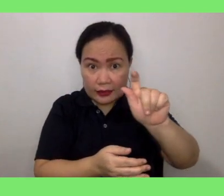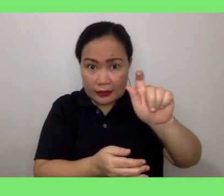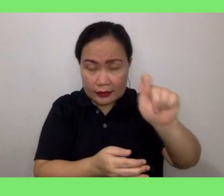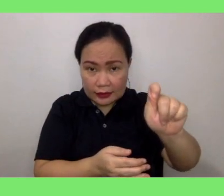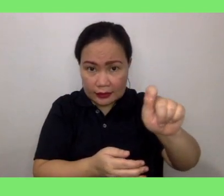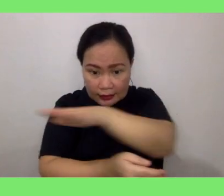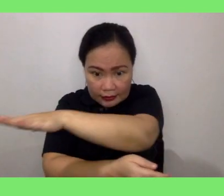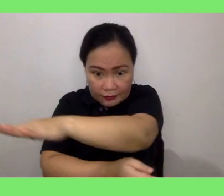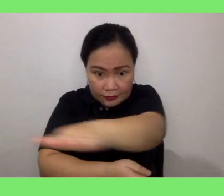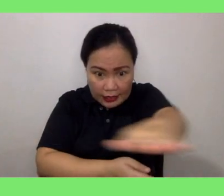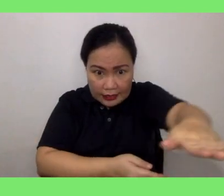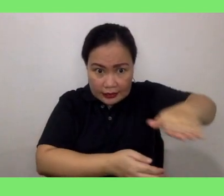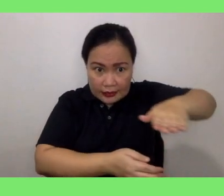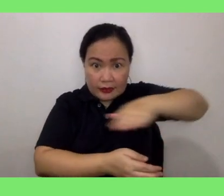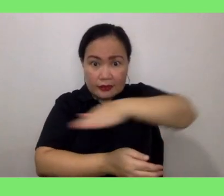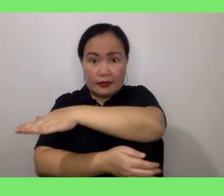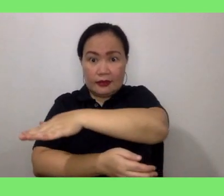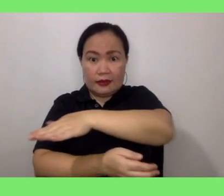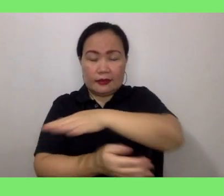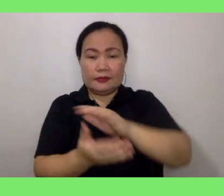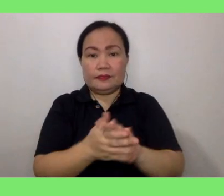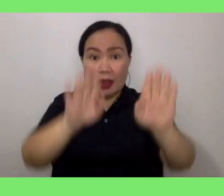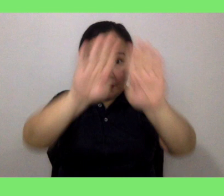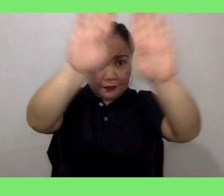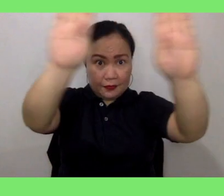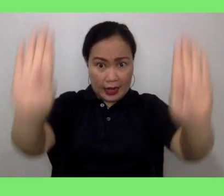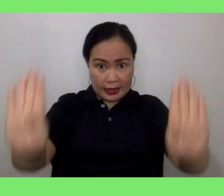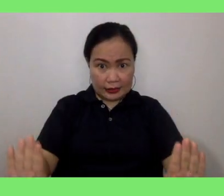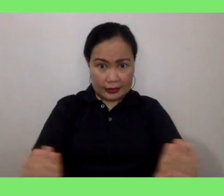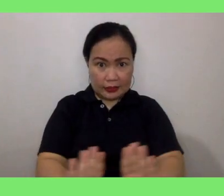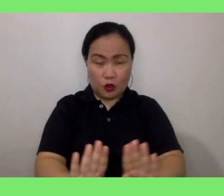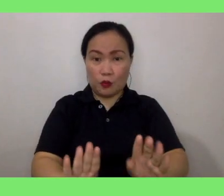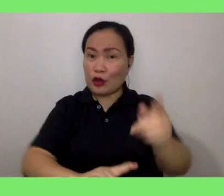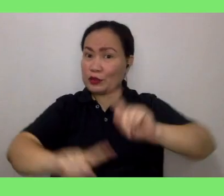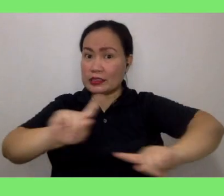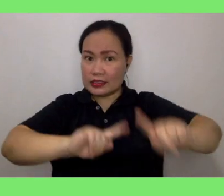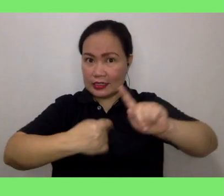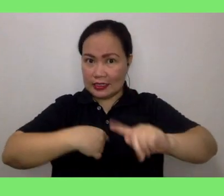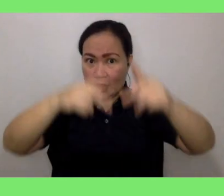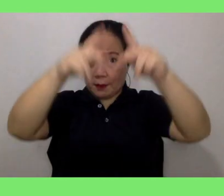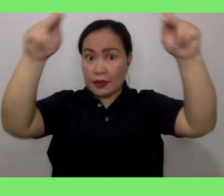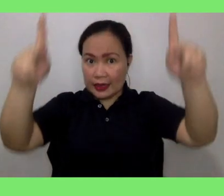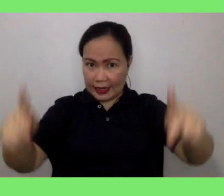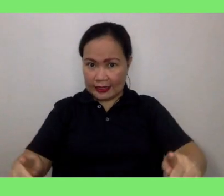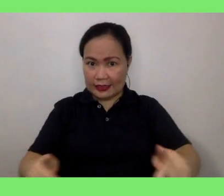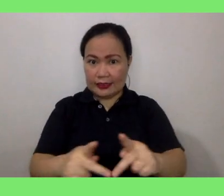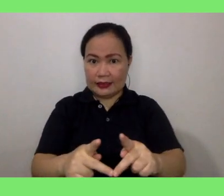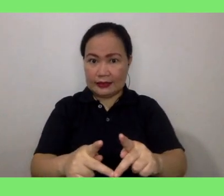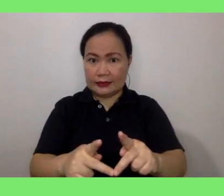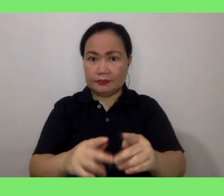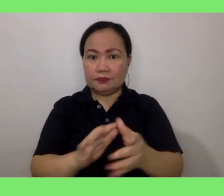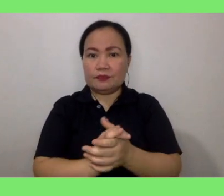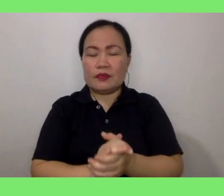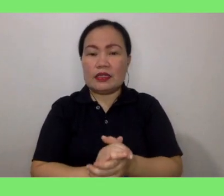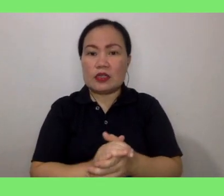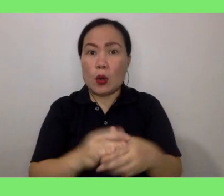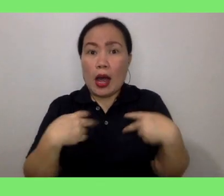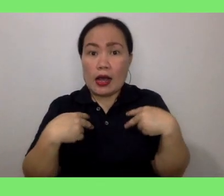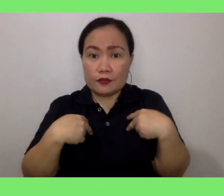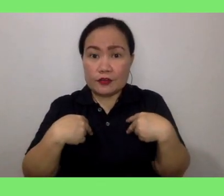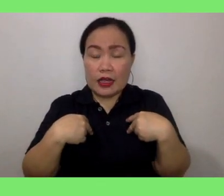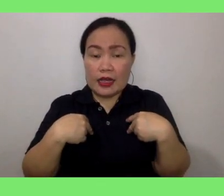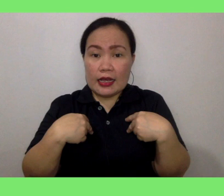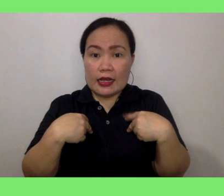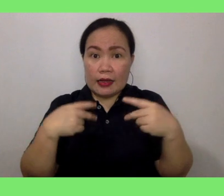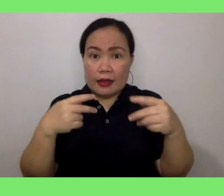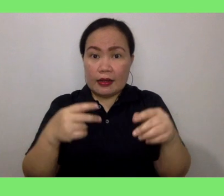tayong mabubuo dito na area. Okay? Meron siyang space. Okay? So,